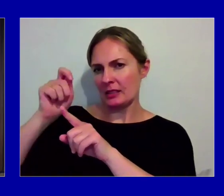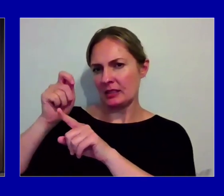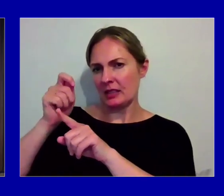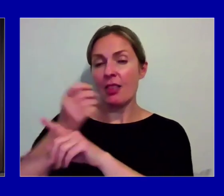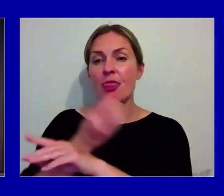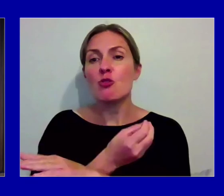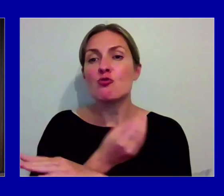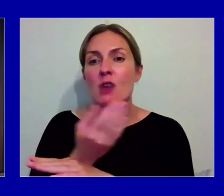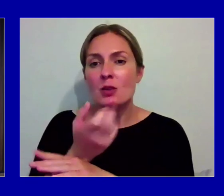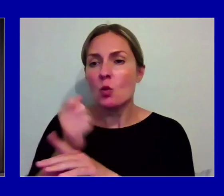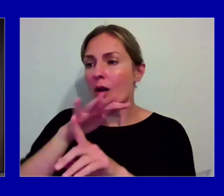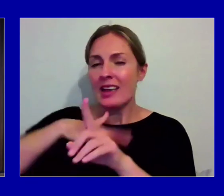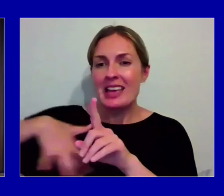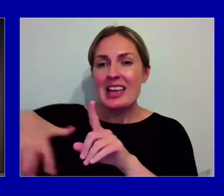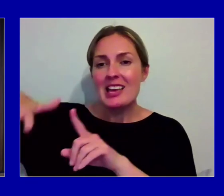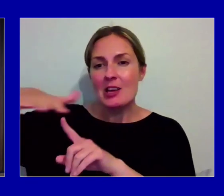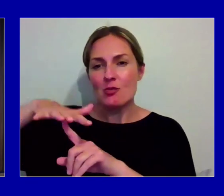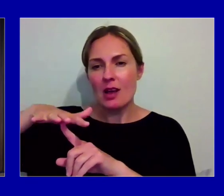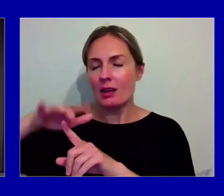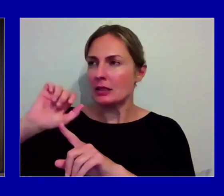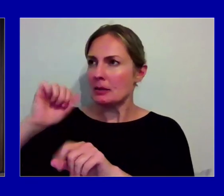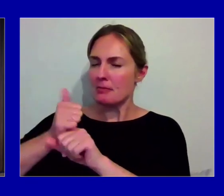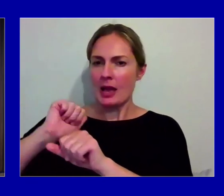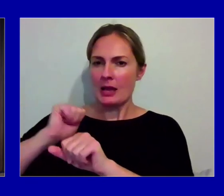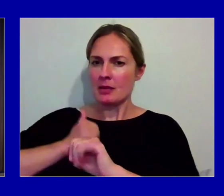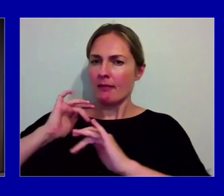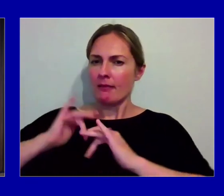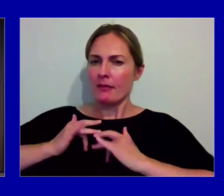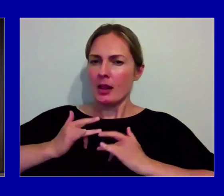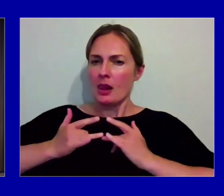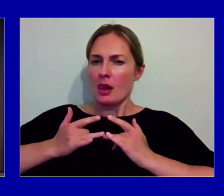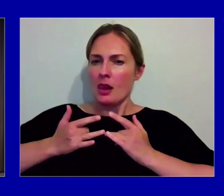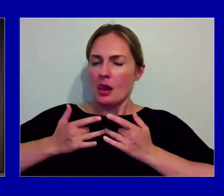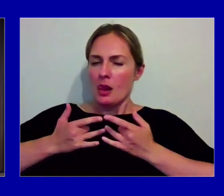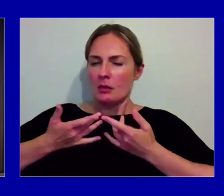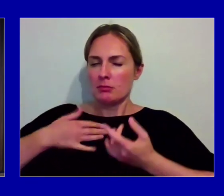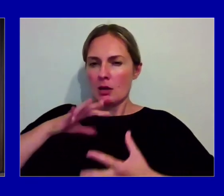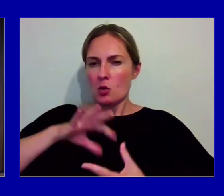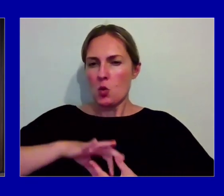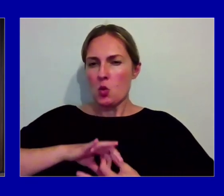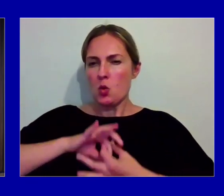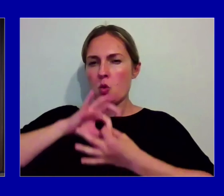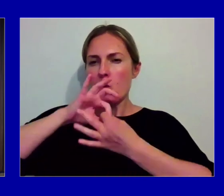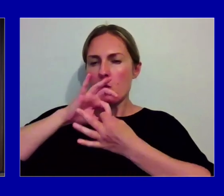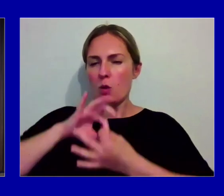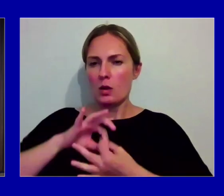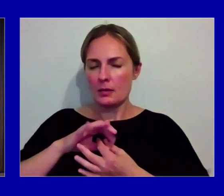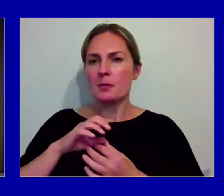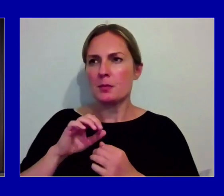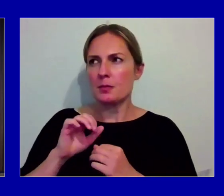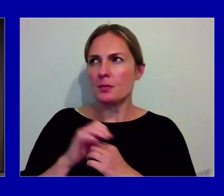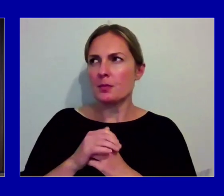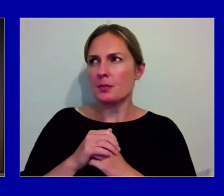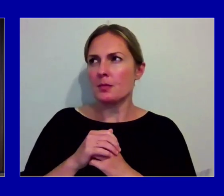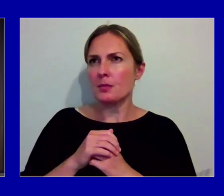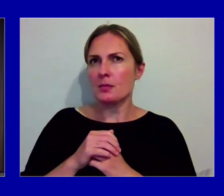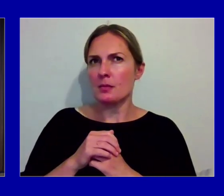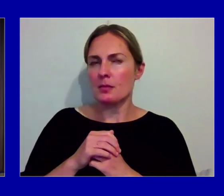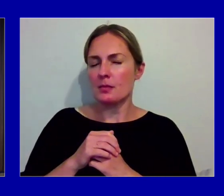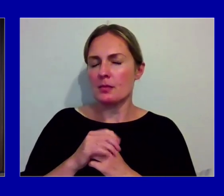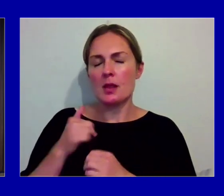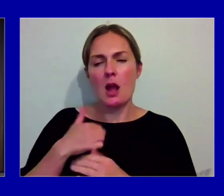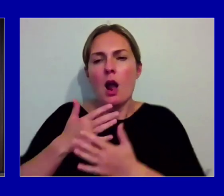it does something to your spirit. And that feeling is, it's, um, I, I absolutely love